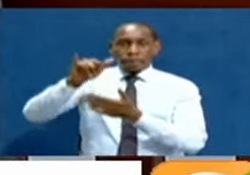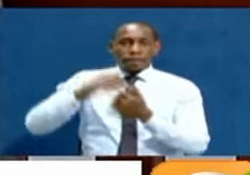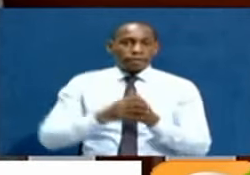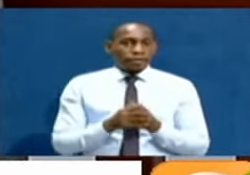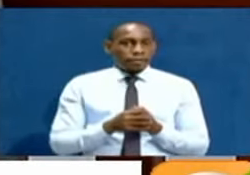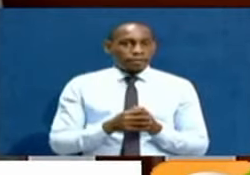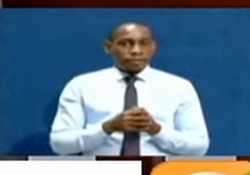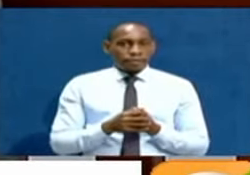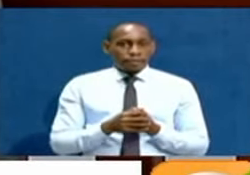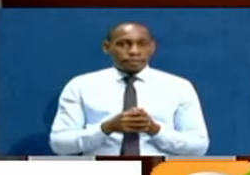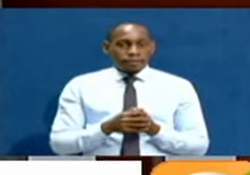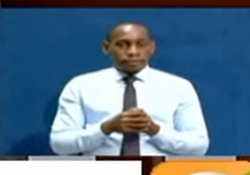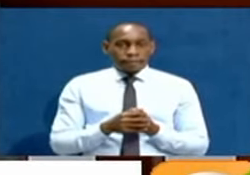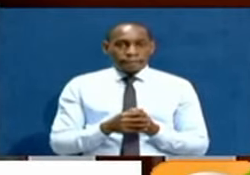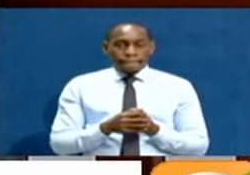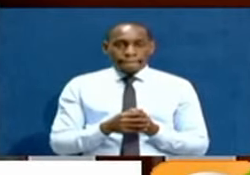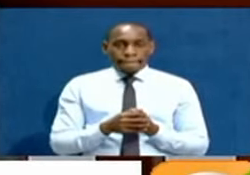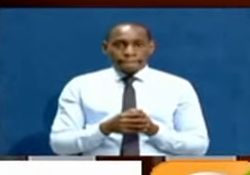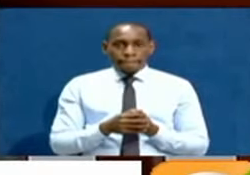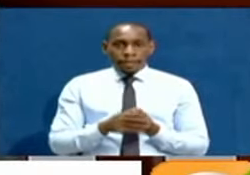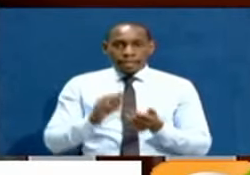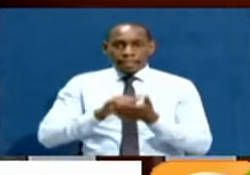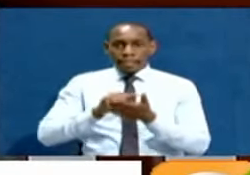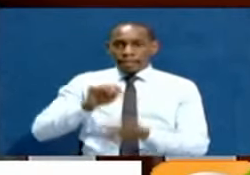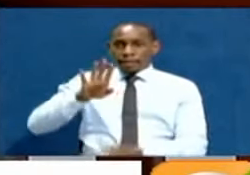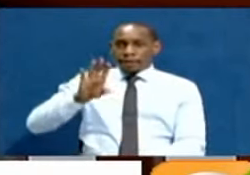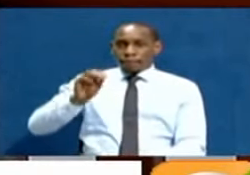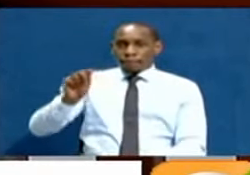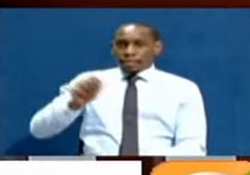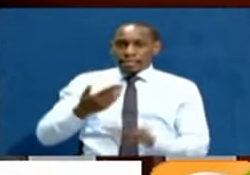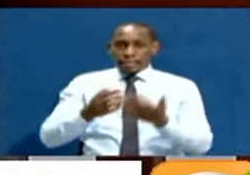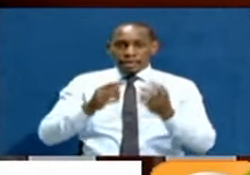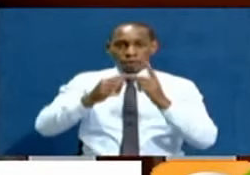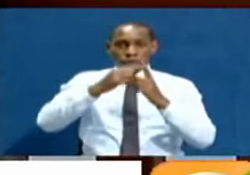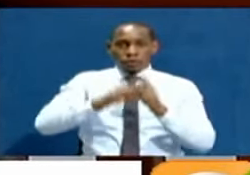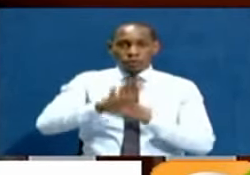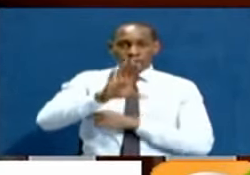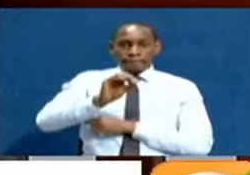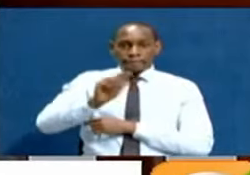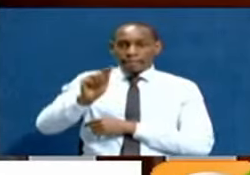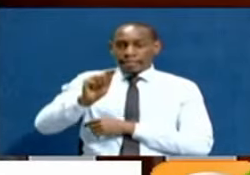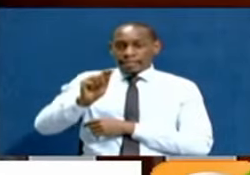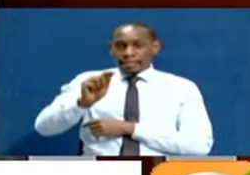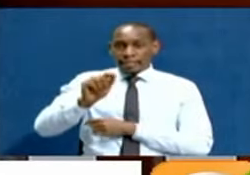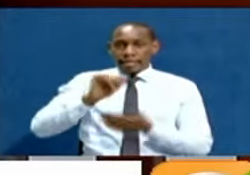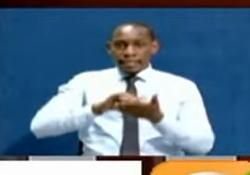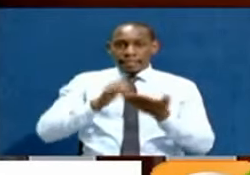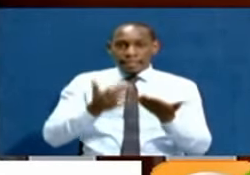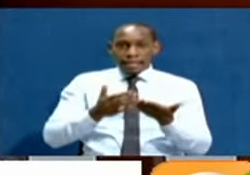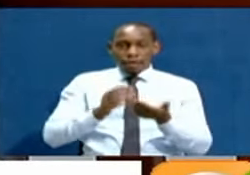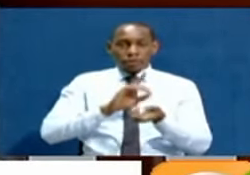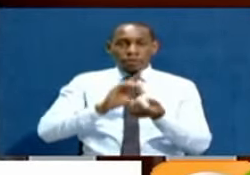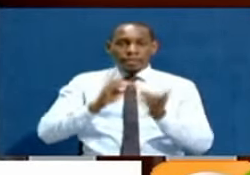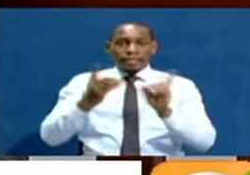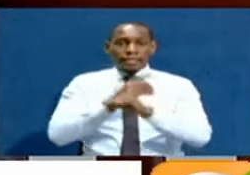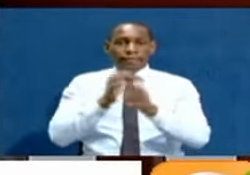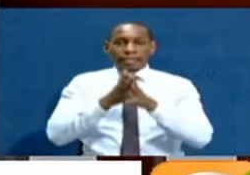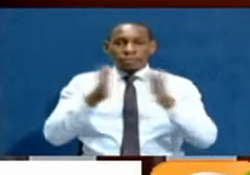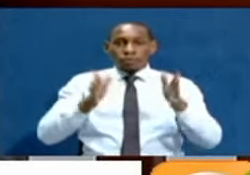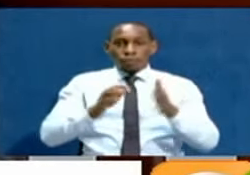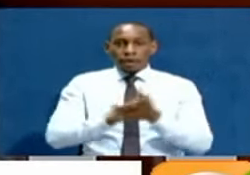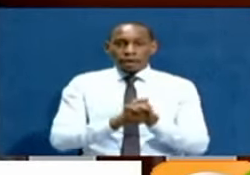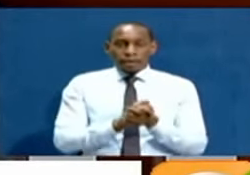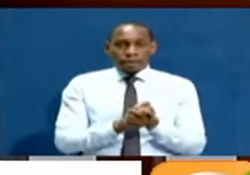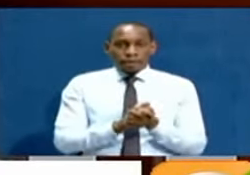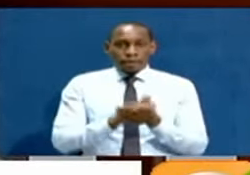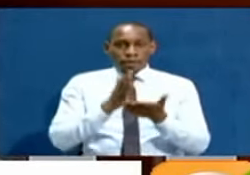it, into a Praetor adds another 40 tons. So you had 50 tons that you can carry in cargo, and that makes a huge difference. And cargo is a